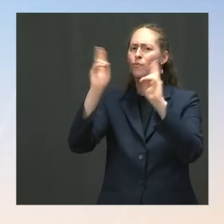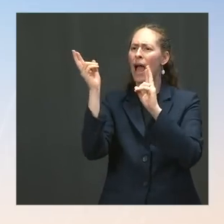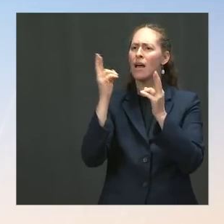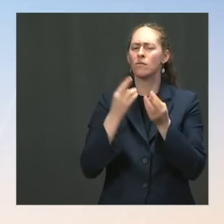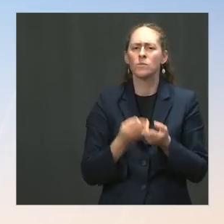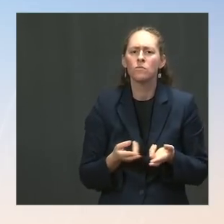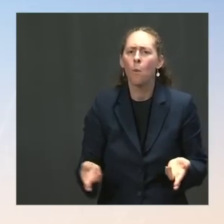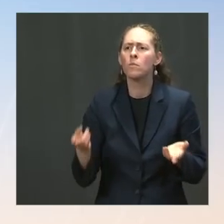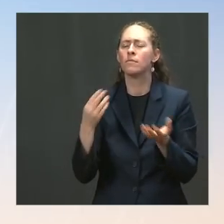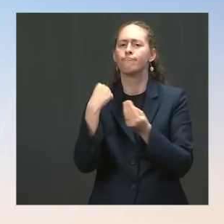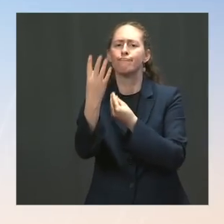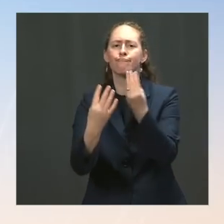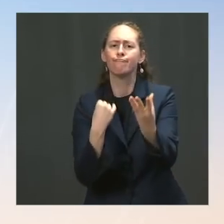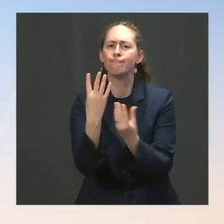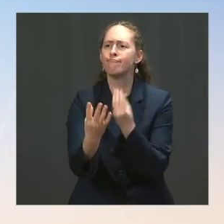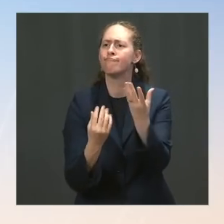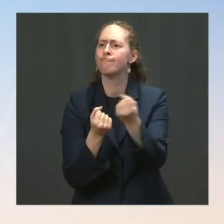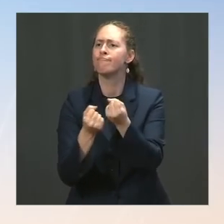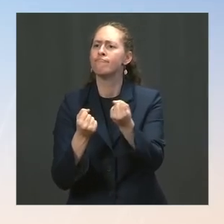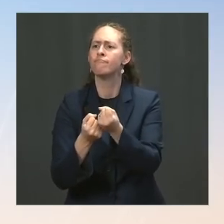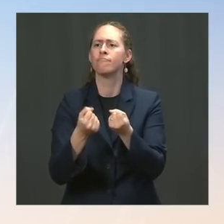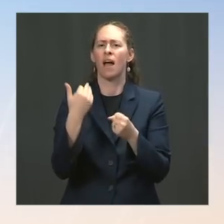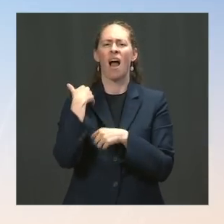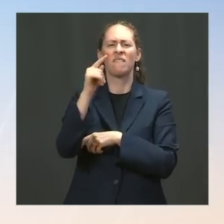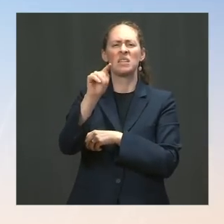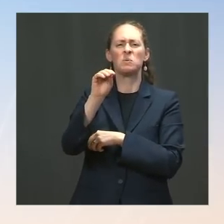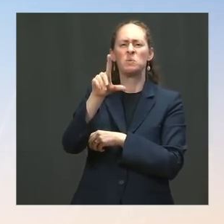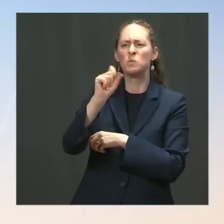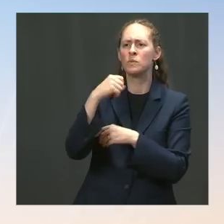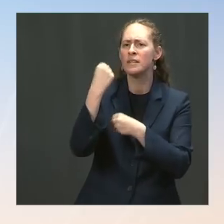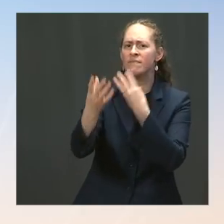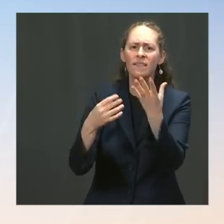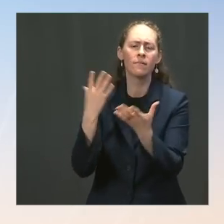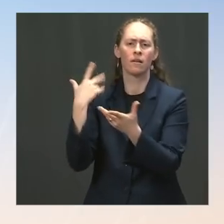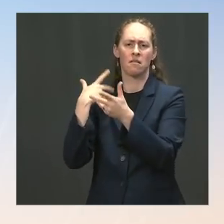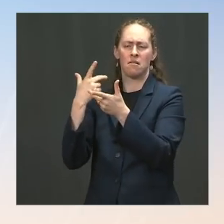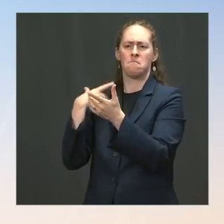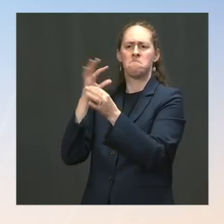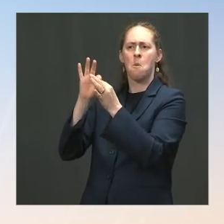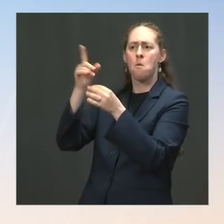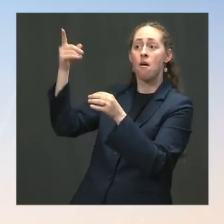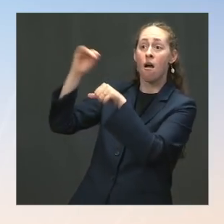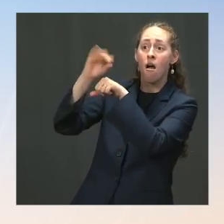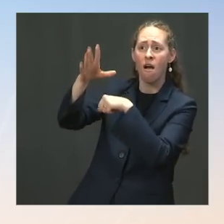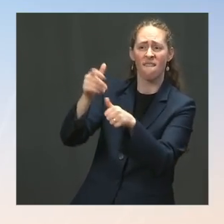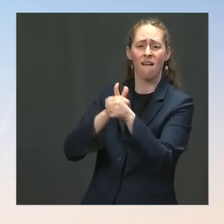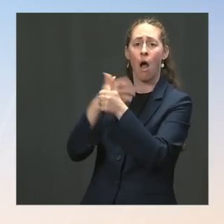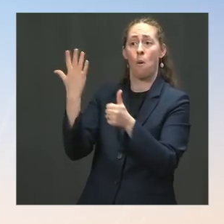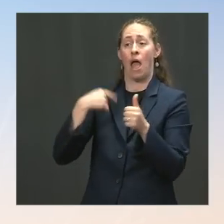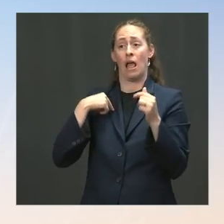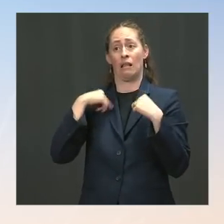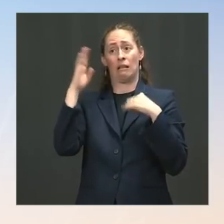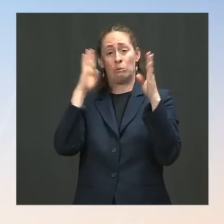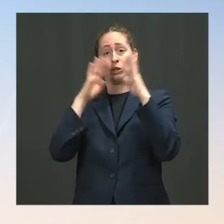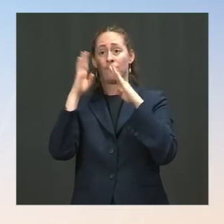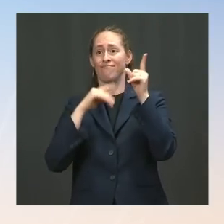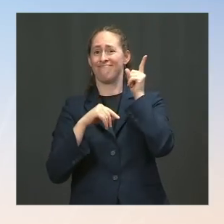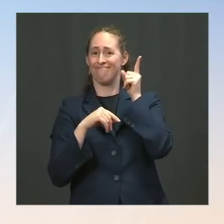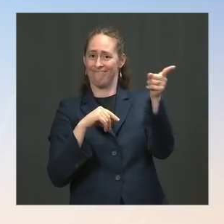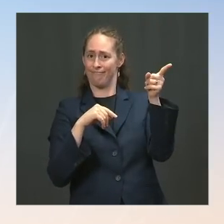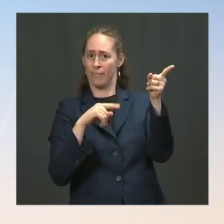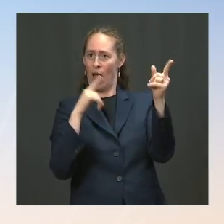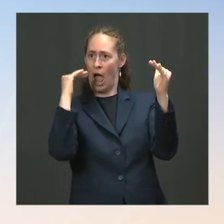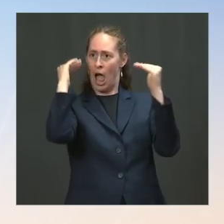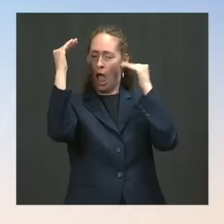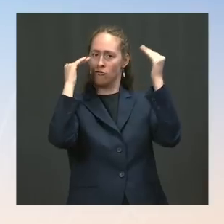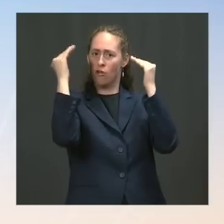just, are we following the mitigation strategies? You know what I'm worried about? The adult actions getting in the way of schools